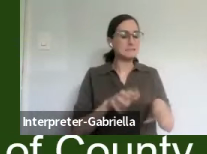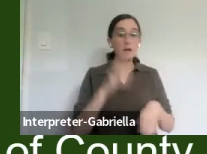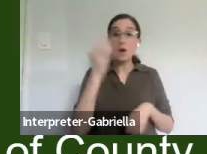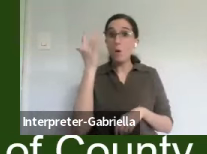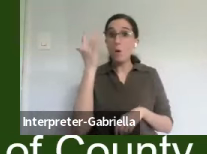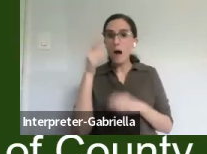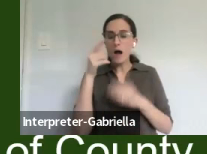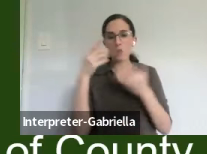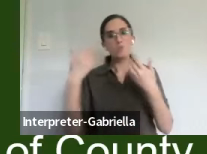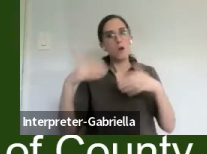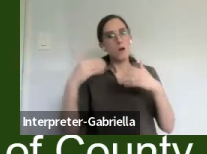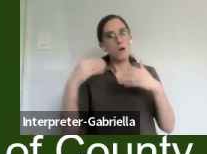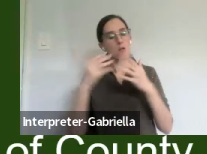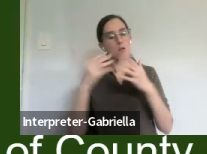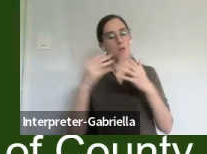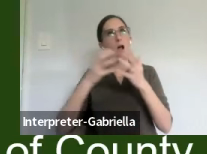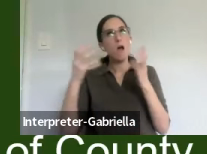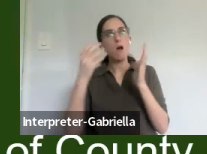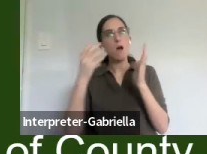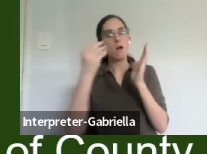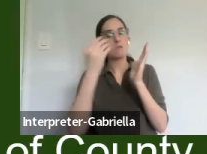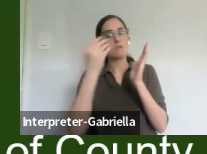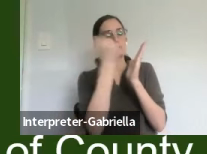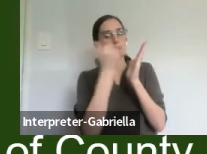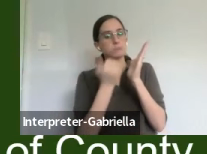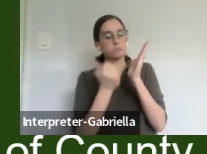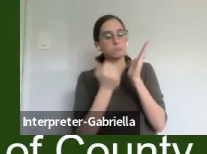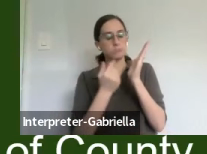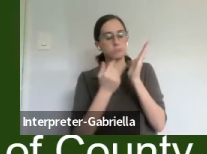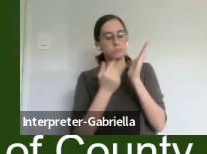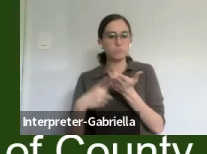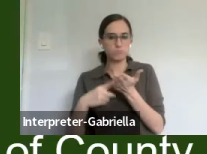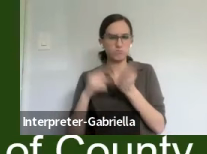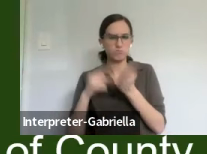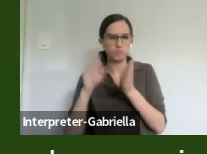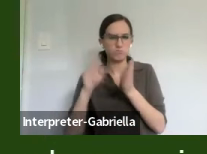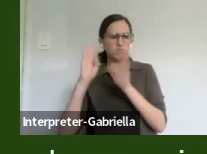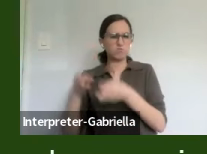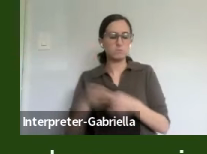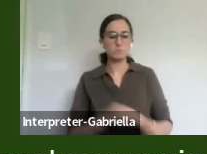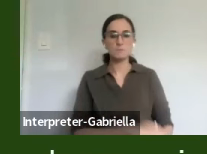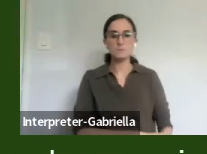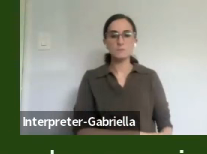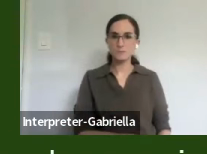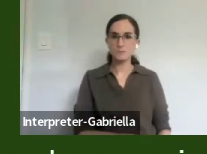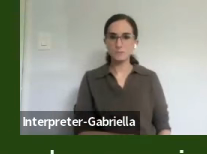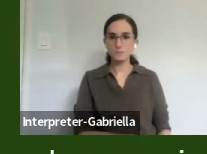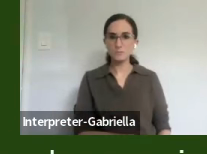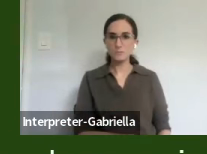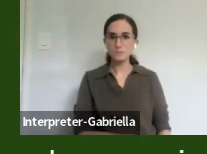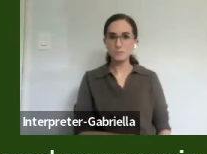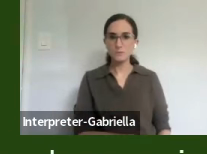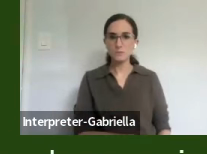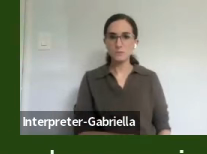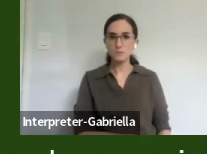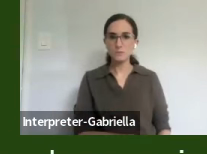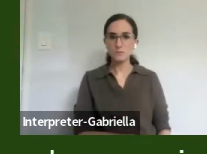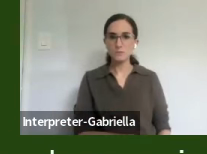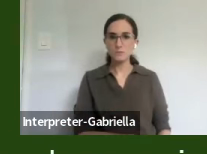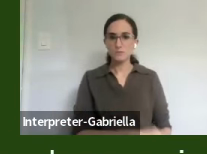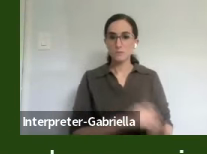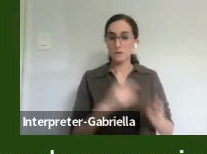work to get going on this afternoon. So what we did do to be more efficient